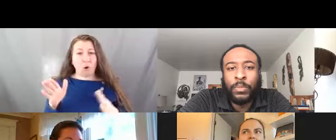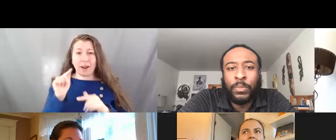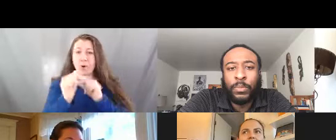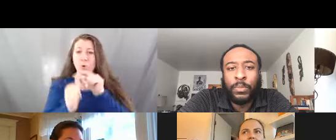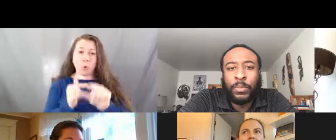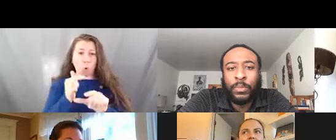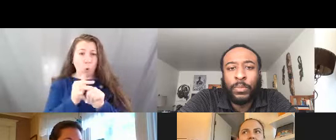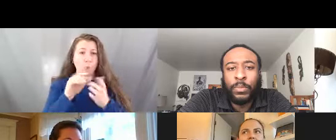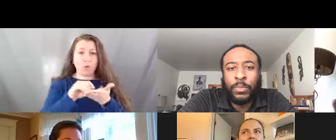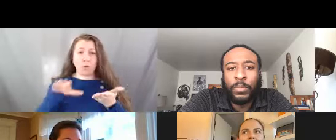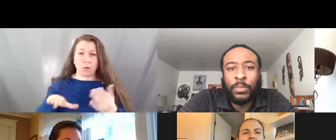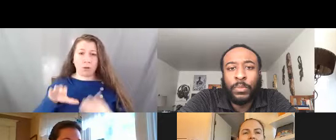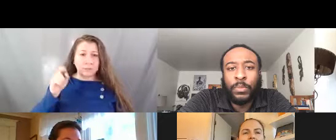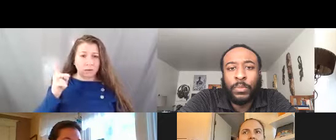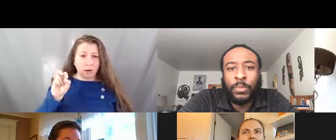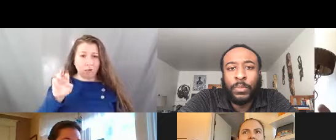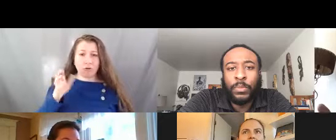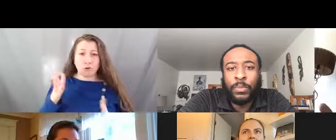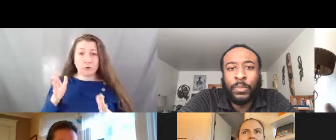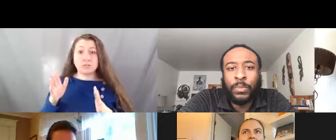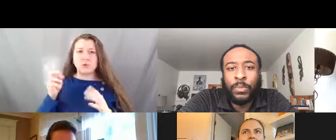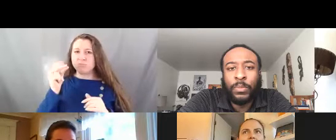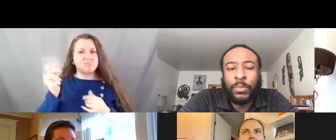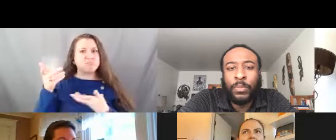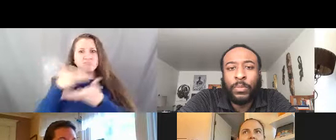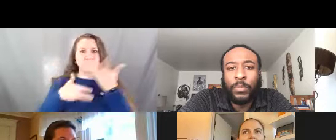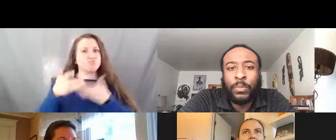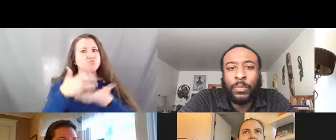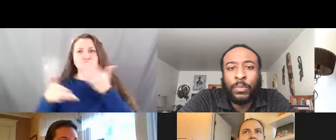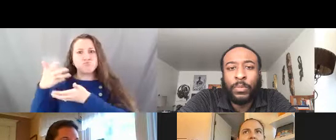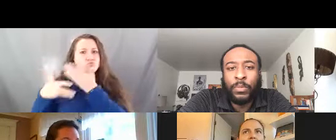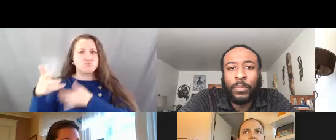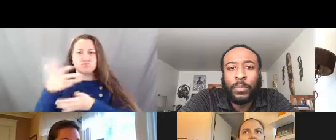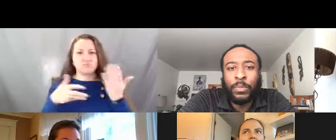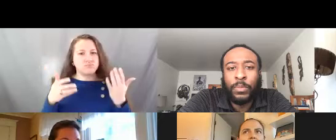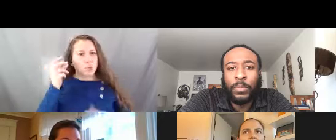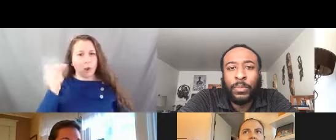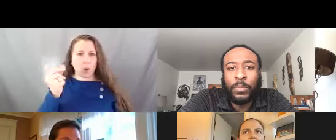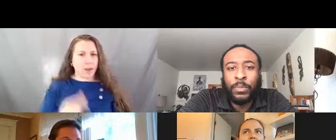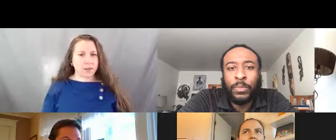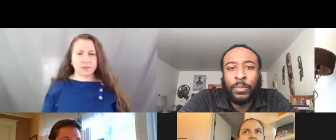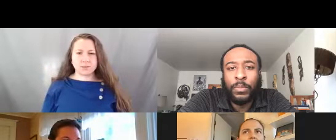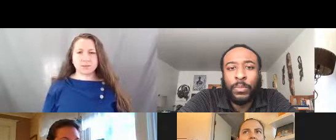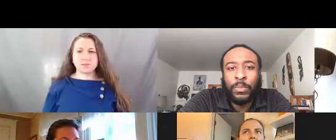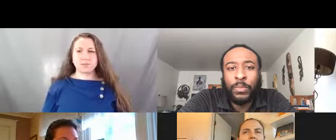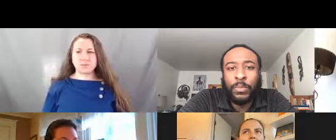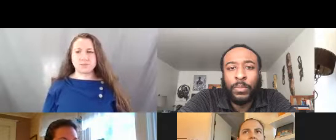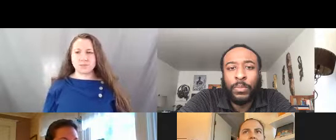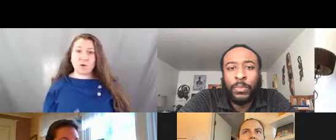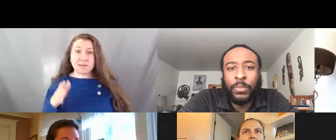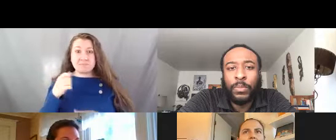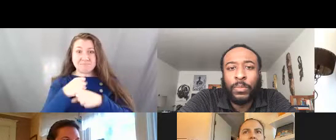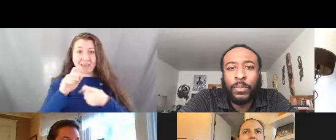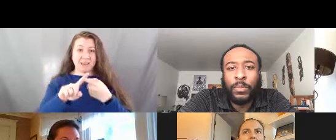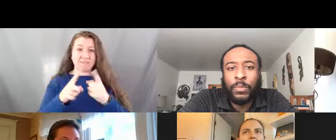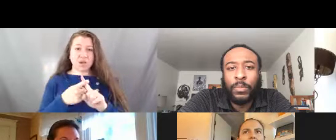just I interacted with a lot of people in the beginning itself. So it was not difficult to make friends over here in